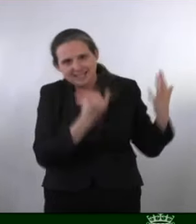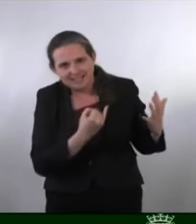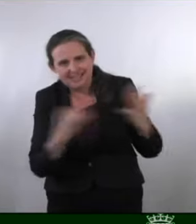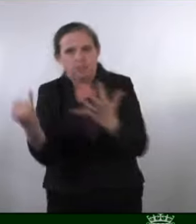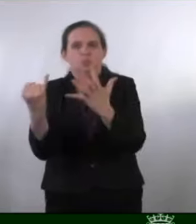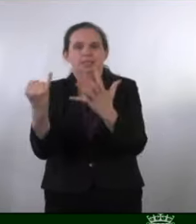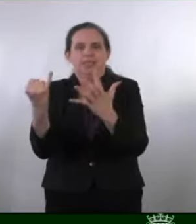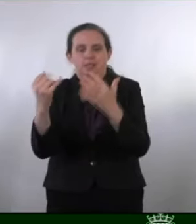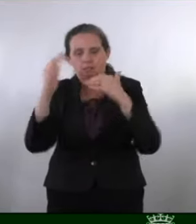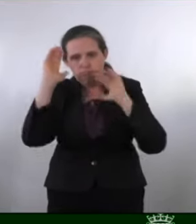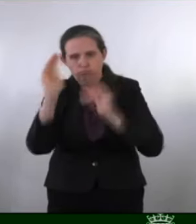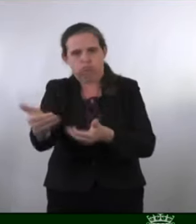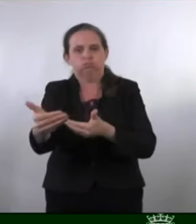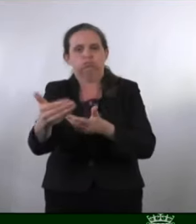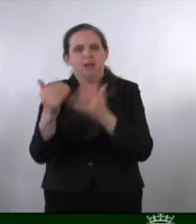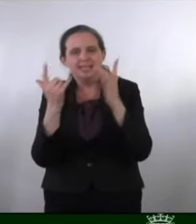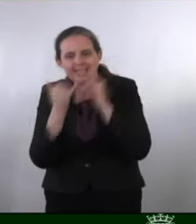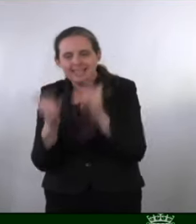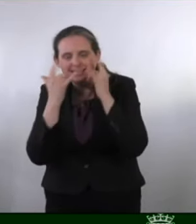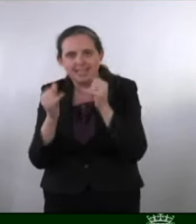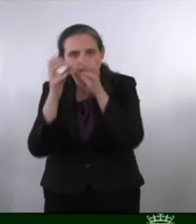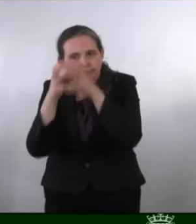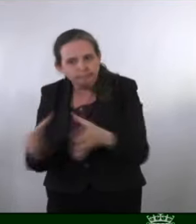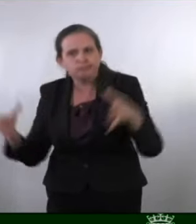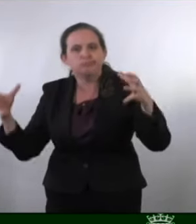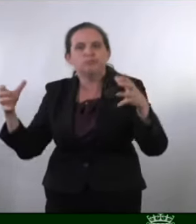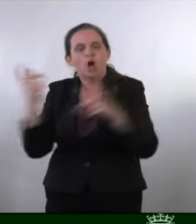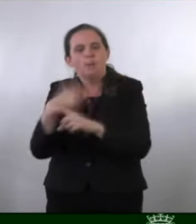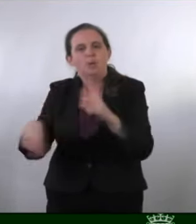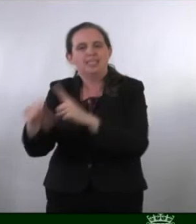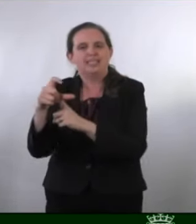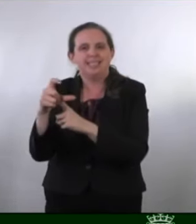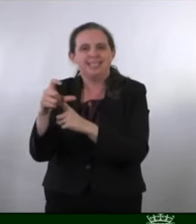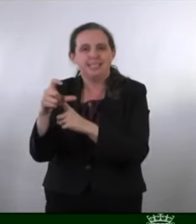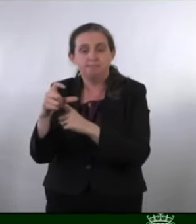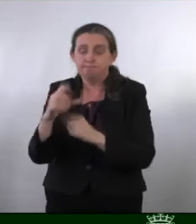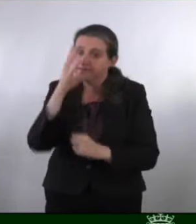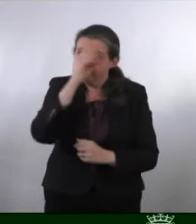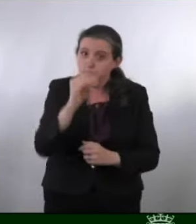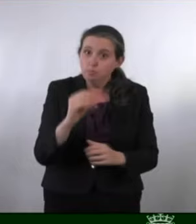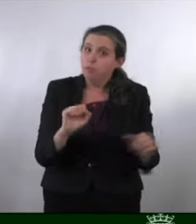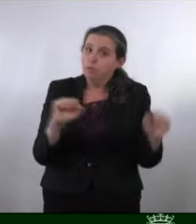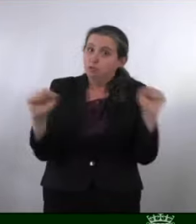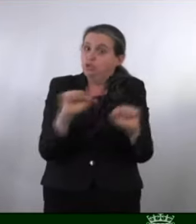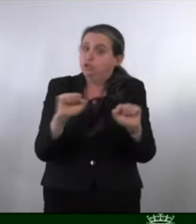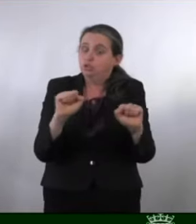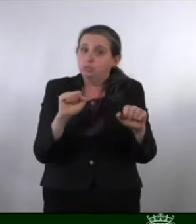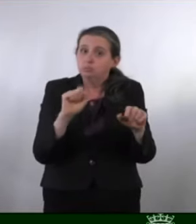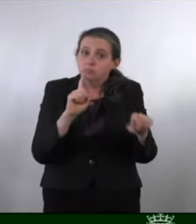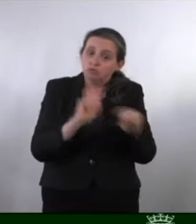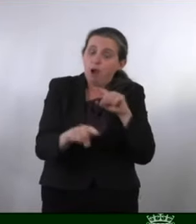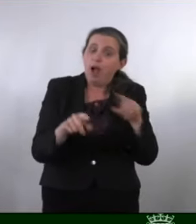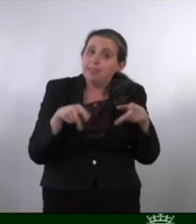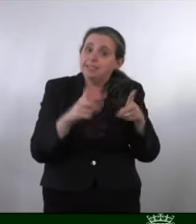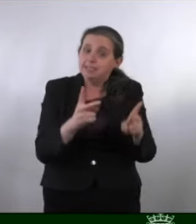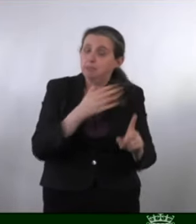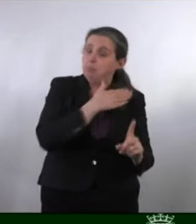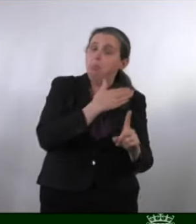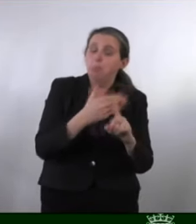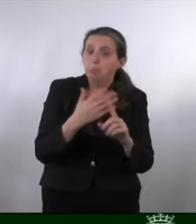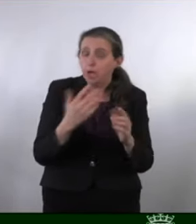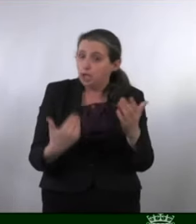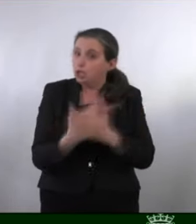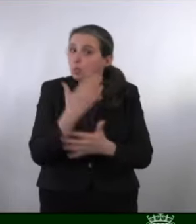of testing. The system is untried and there are, of course, many unknowns, but if